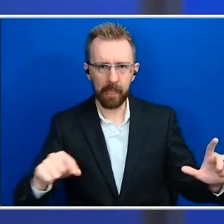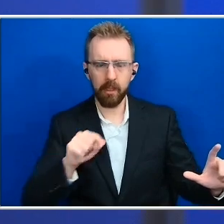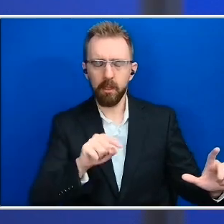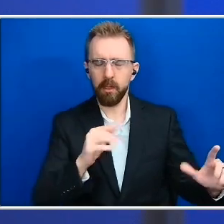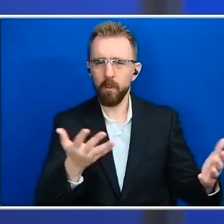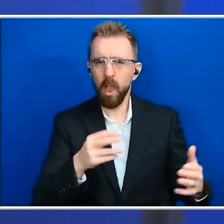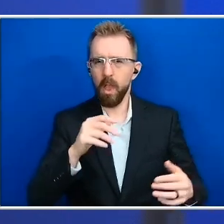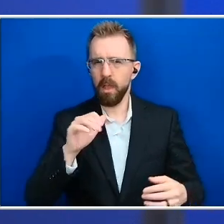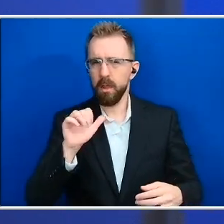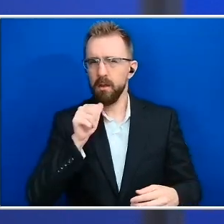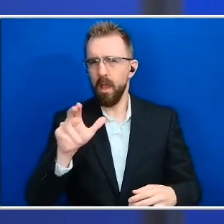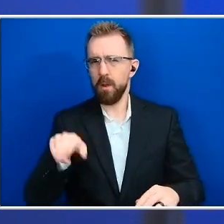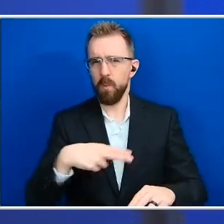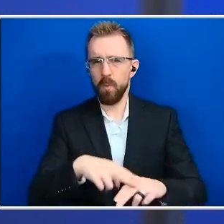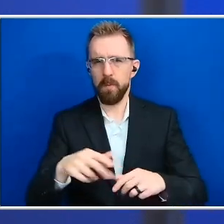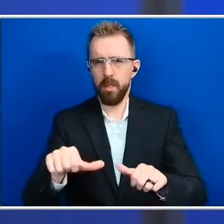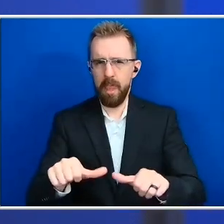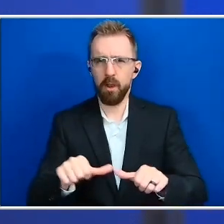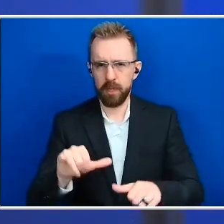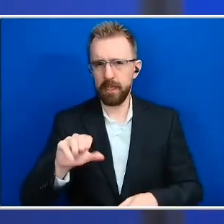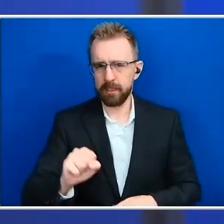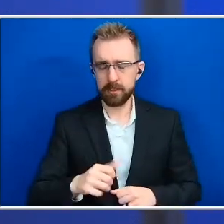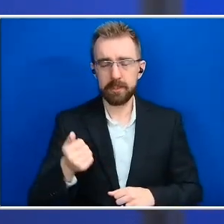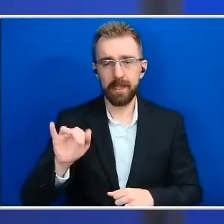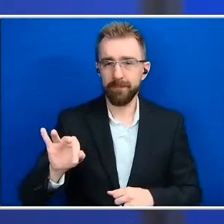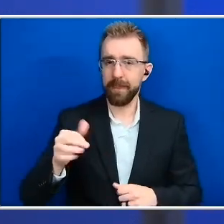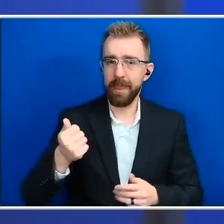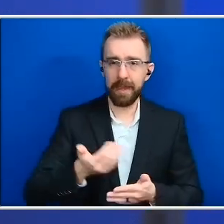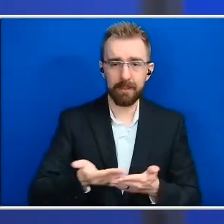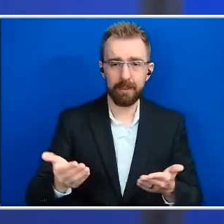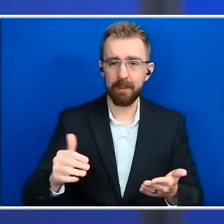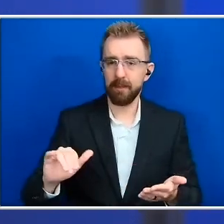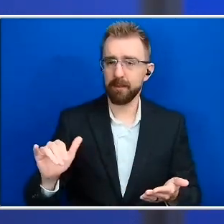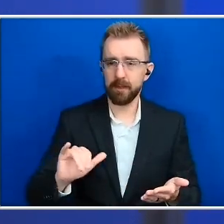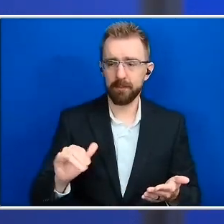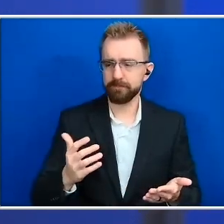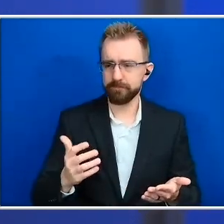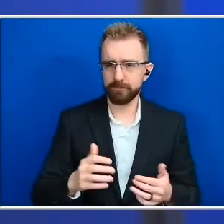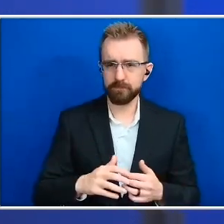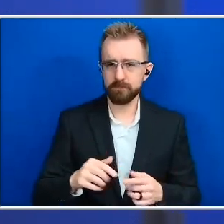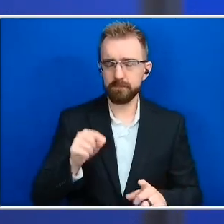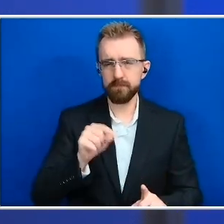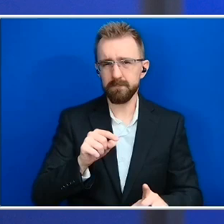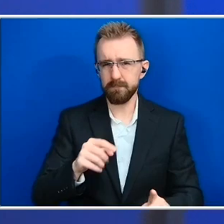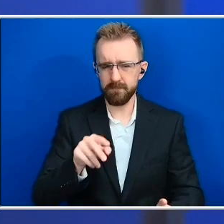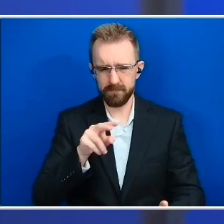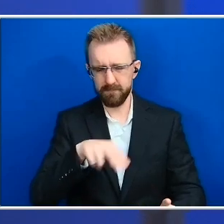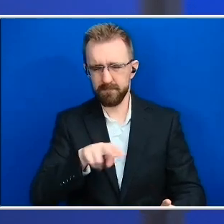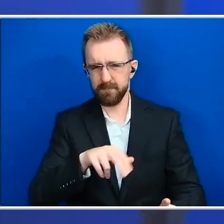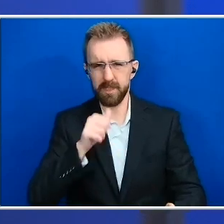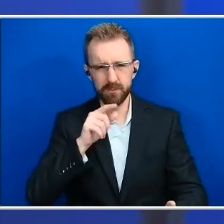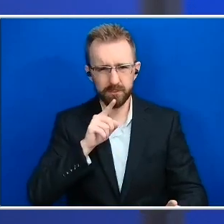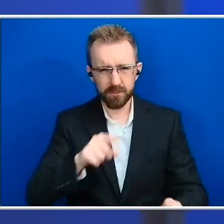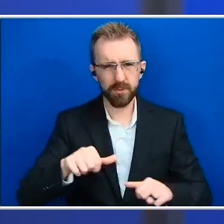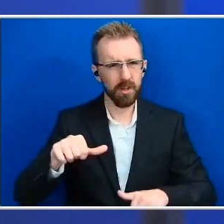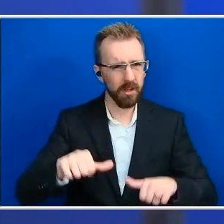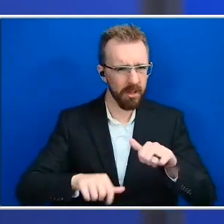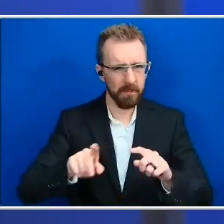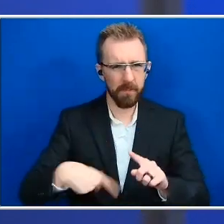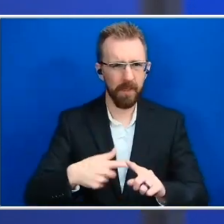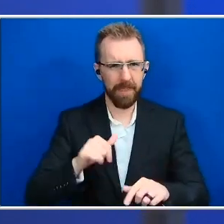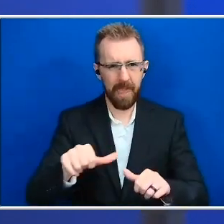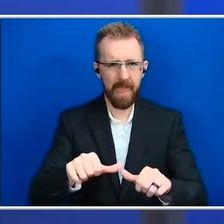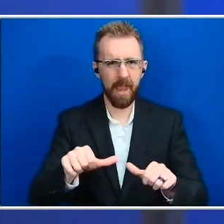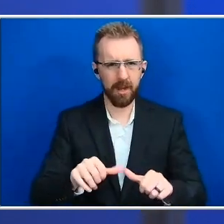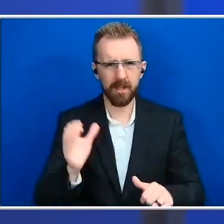is. If there is anything in question, if there is any question about the area of abnormality, I do